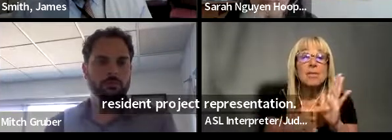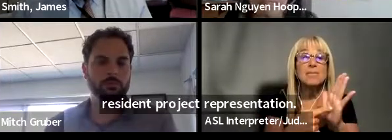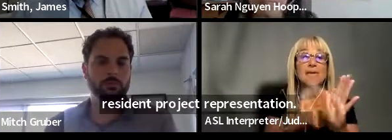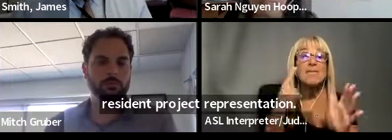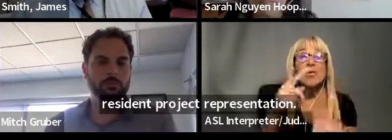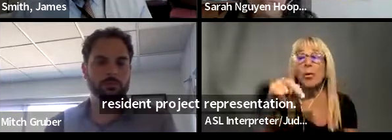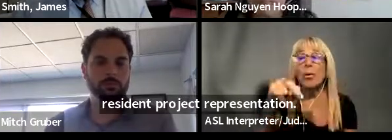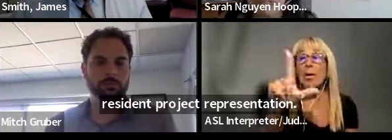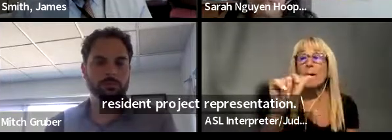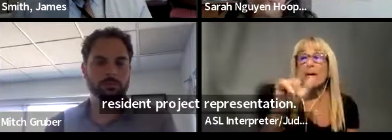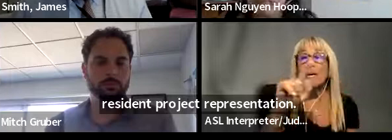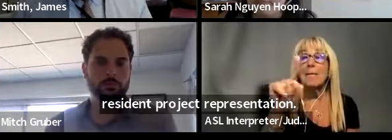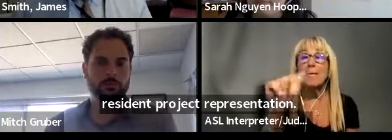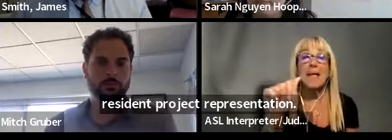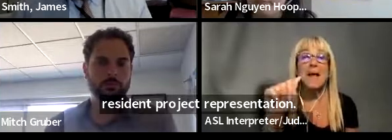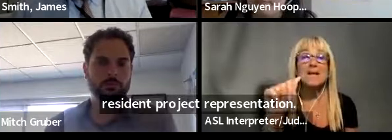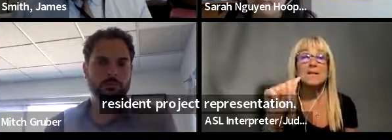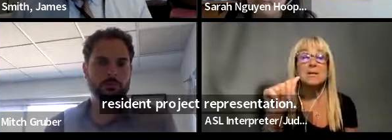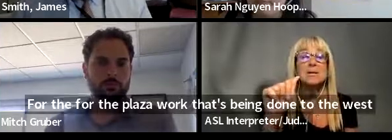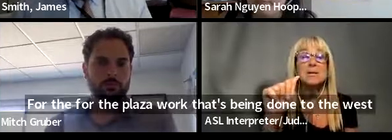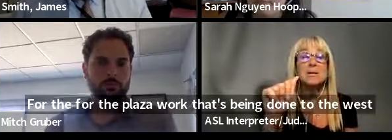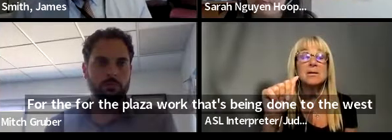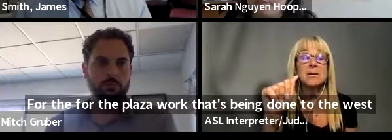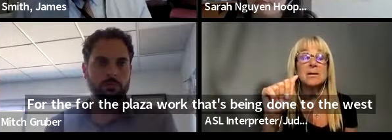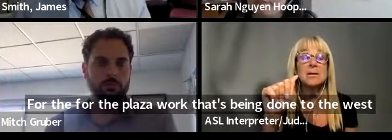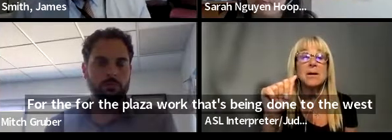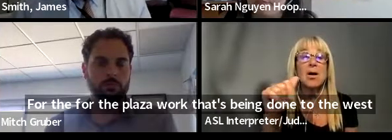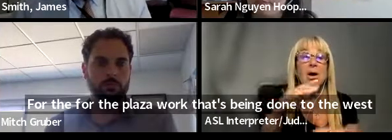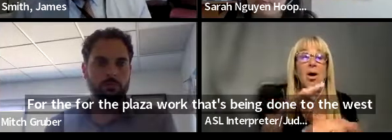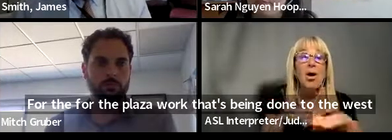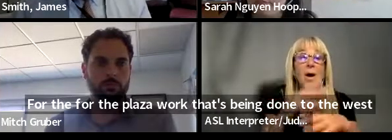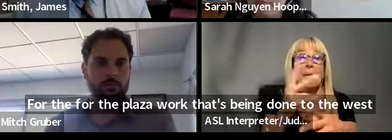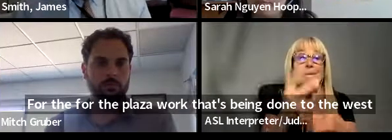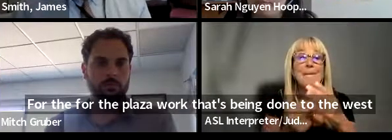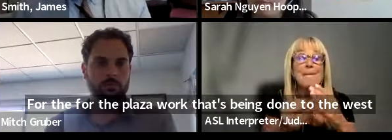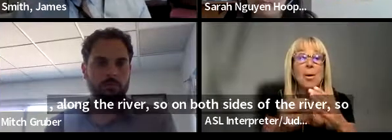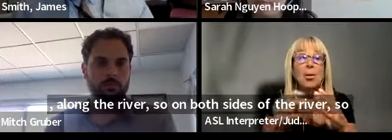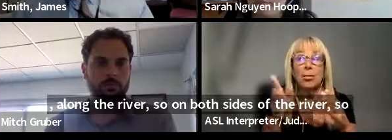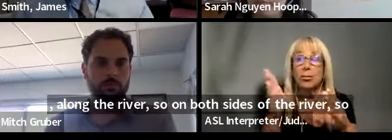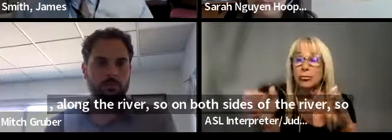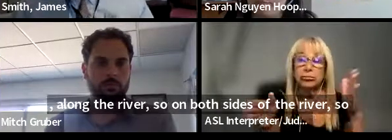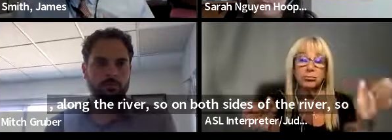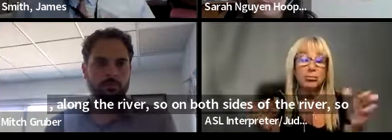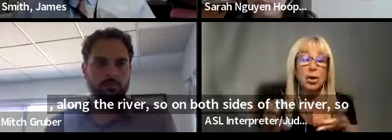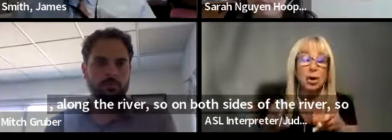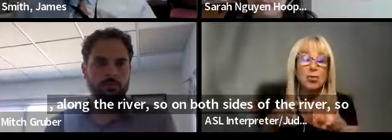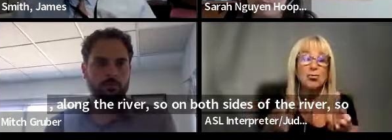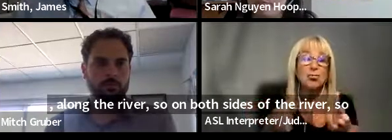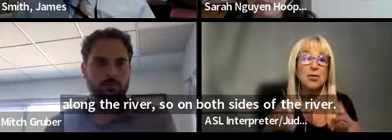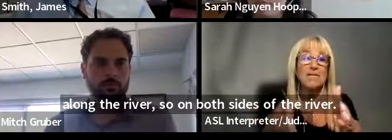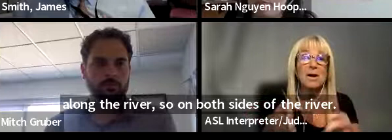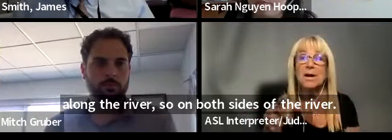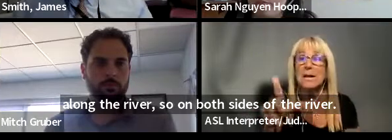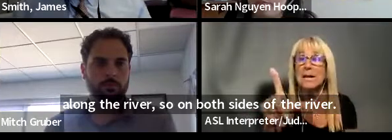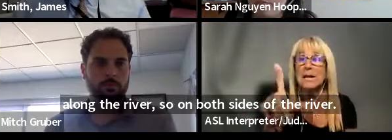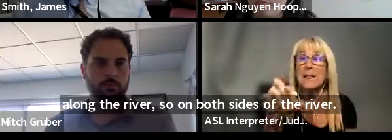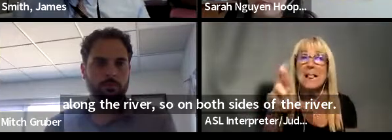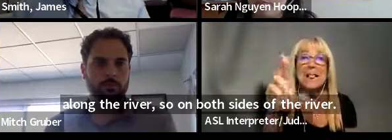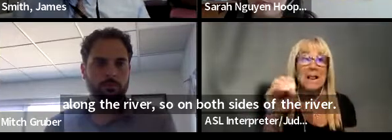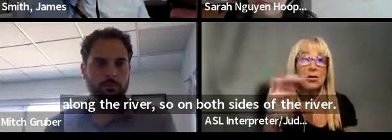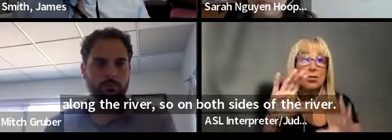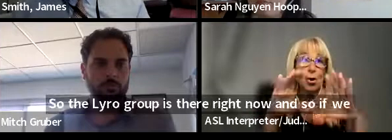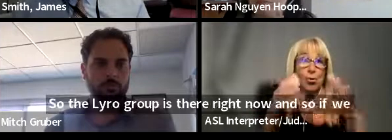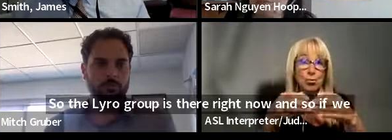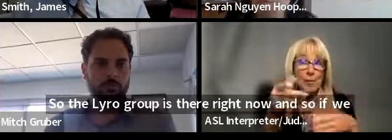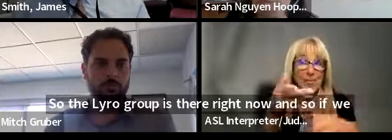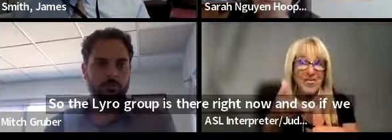done to the west along the river. So on both sides of the river. So the Lero group is there right now. And so if we weren't providing